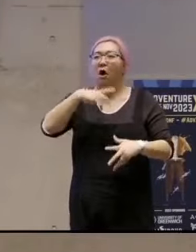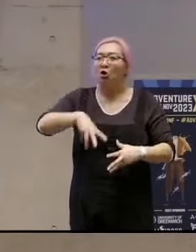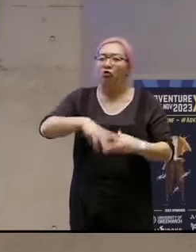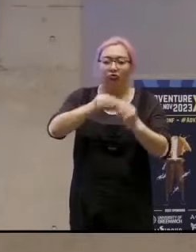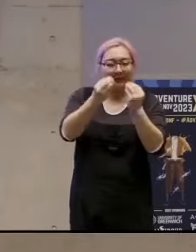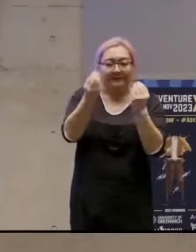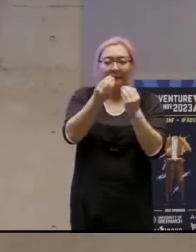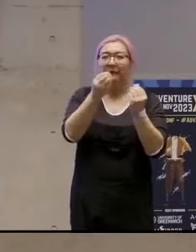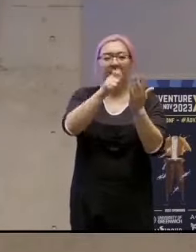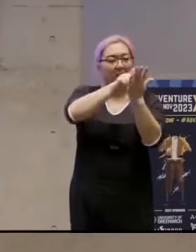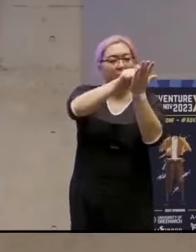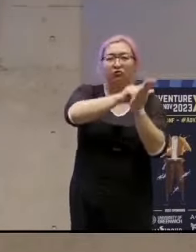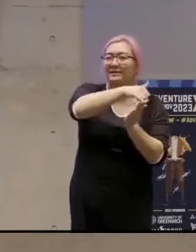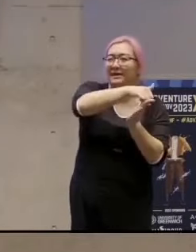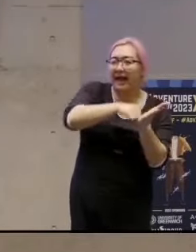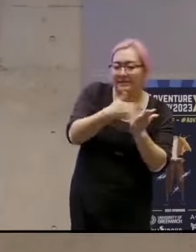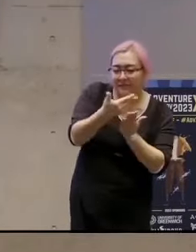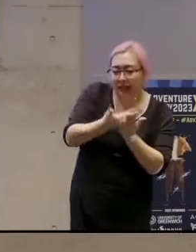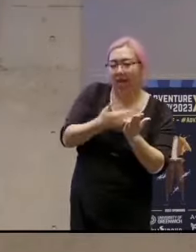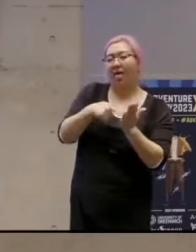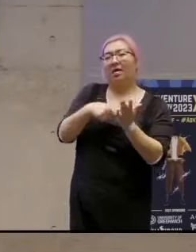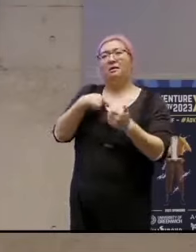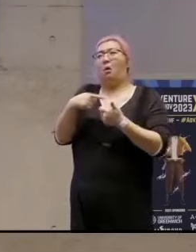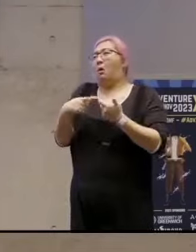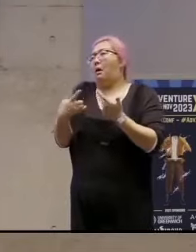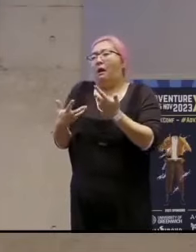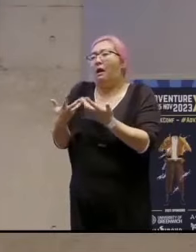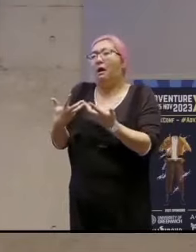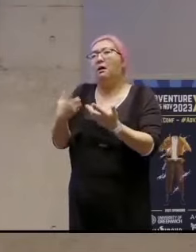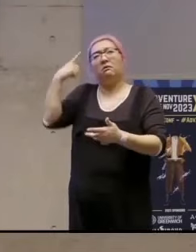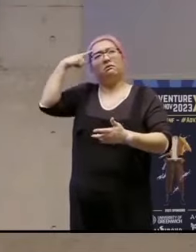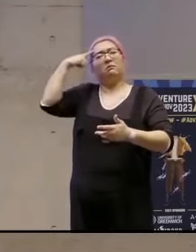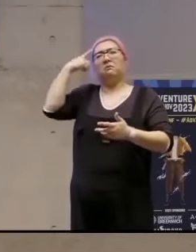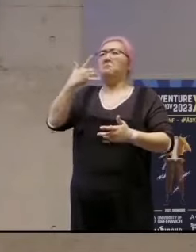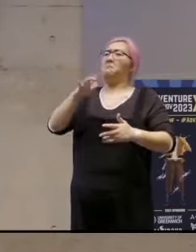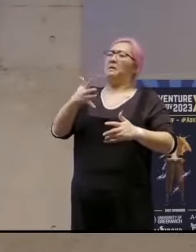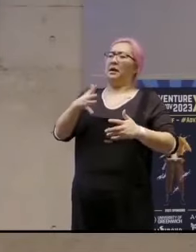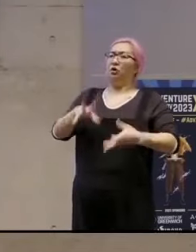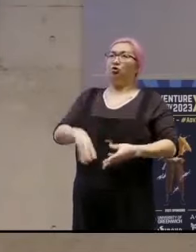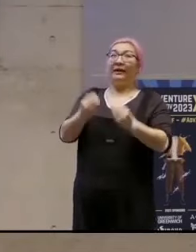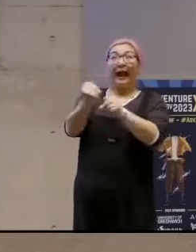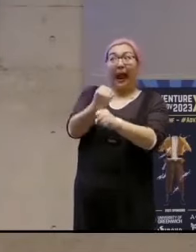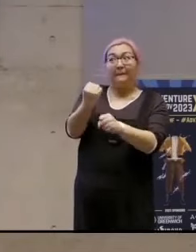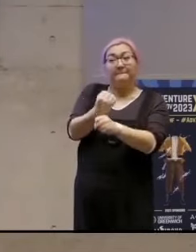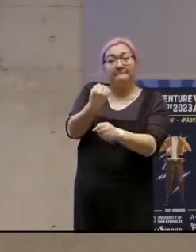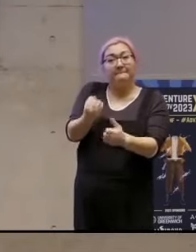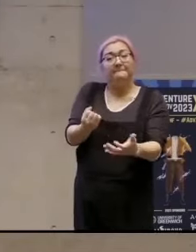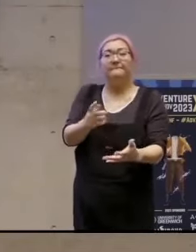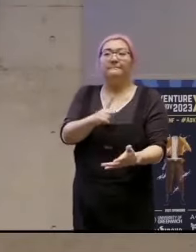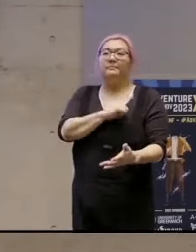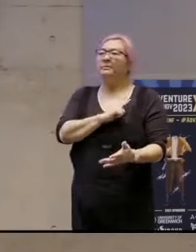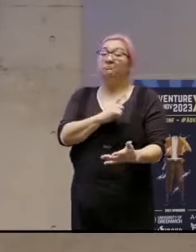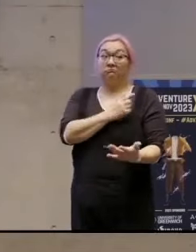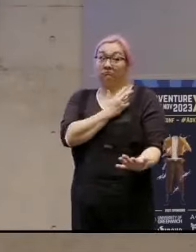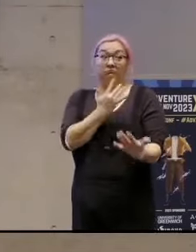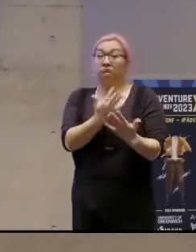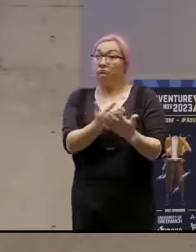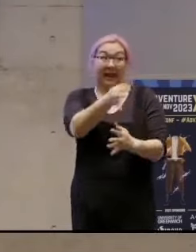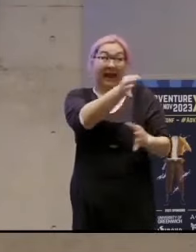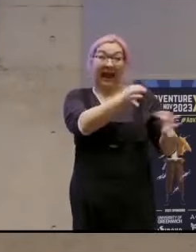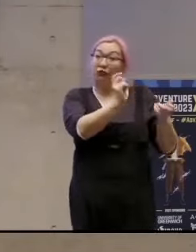the British Caribbean experience represented in games. And nobody else